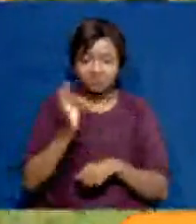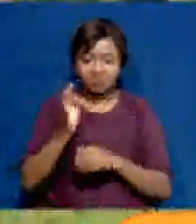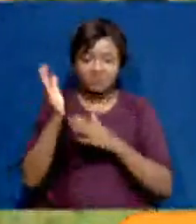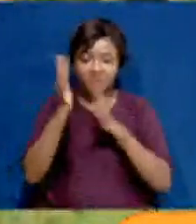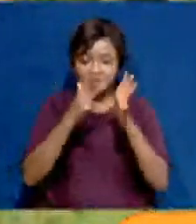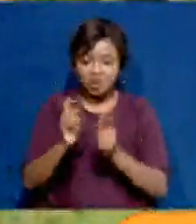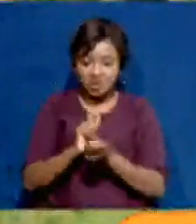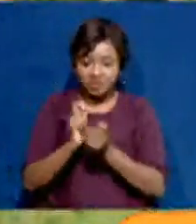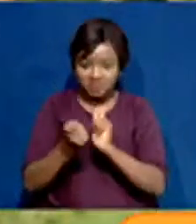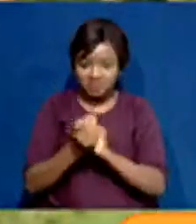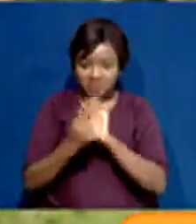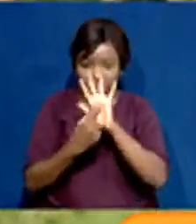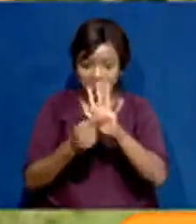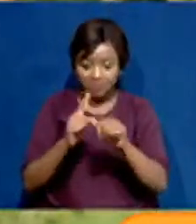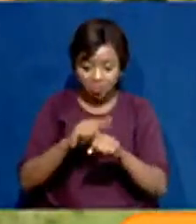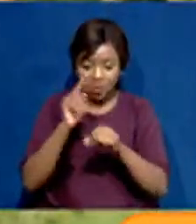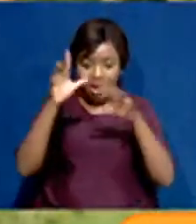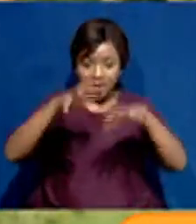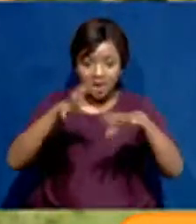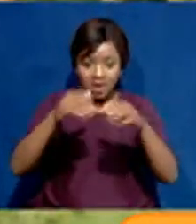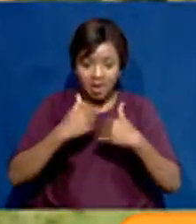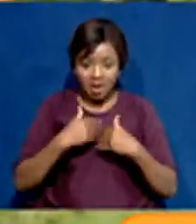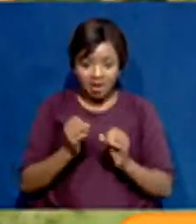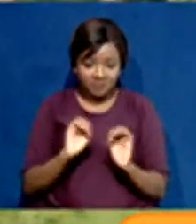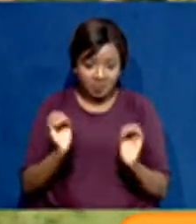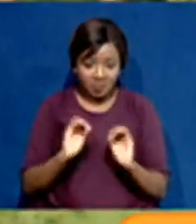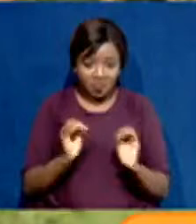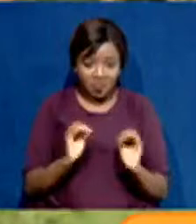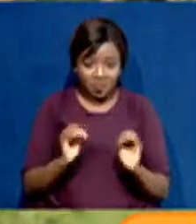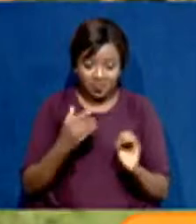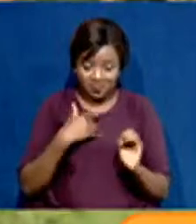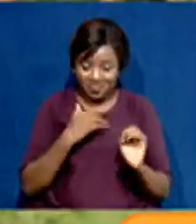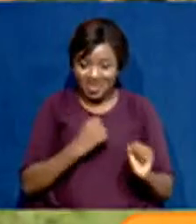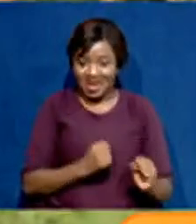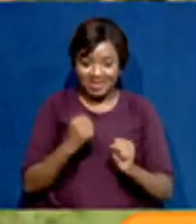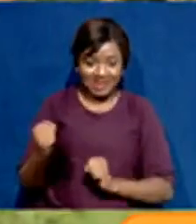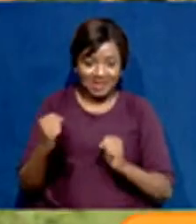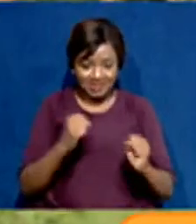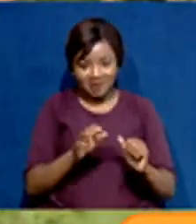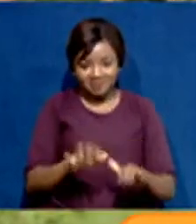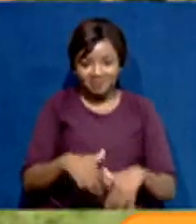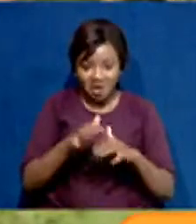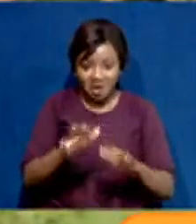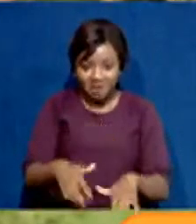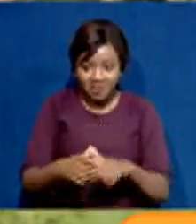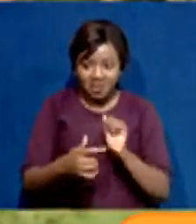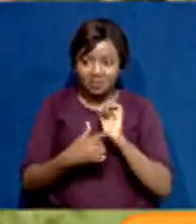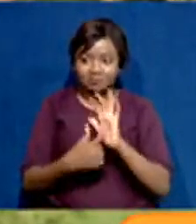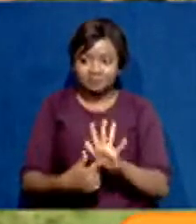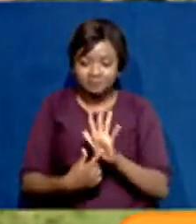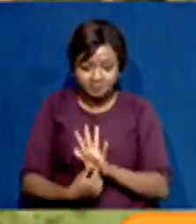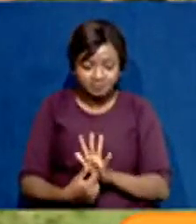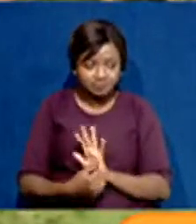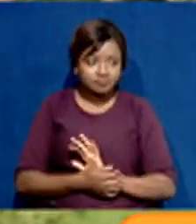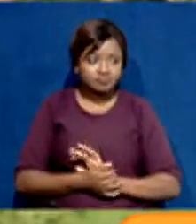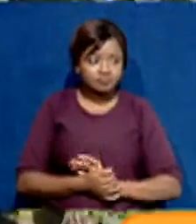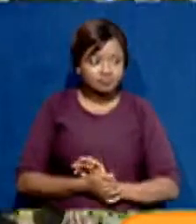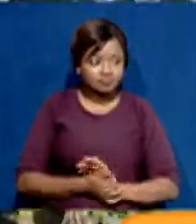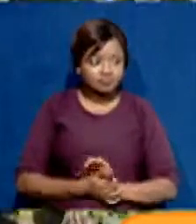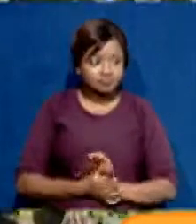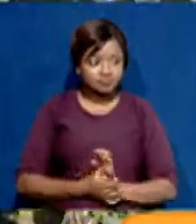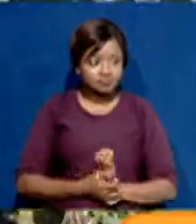change. Wakati mvua haikukua, nilikuwa na shida kama sa kama